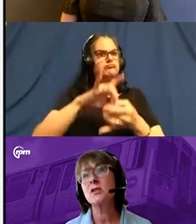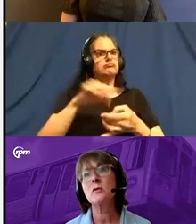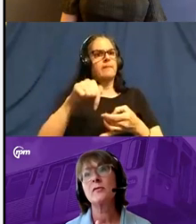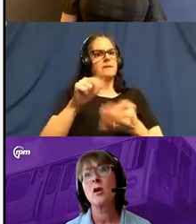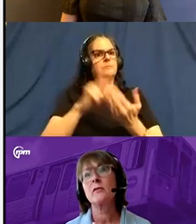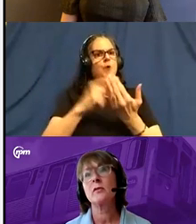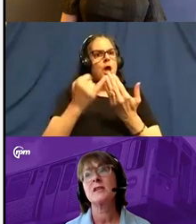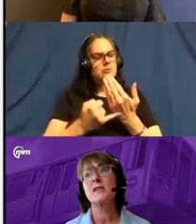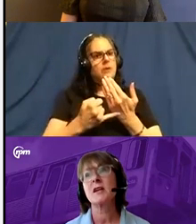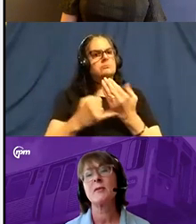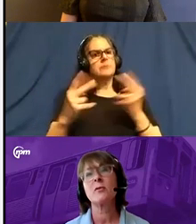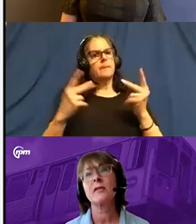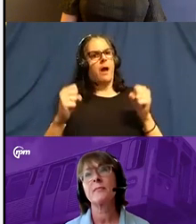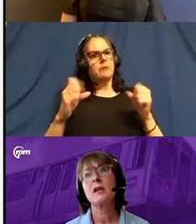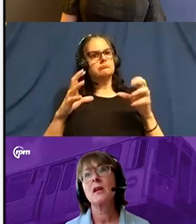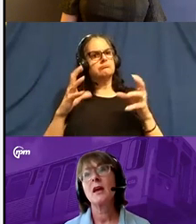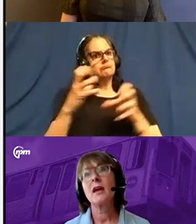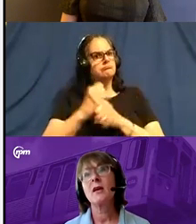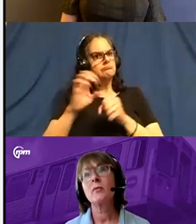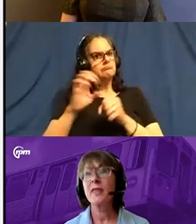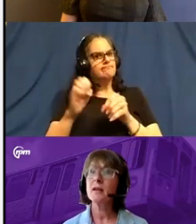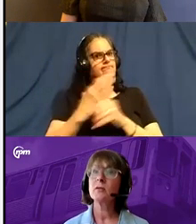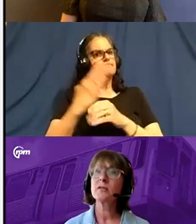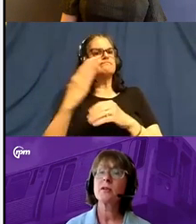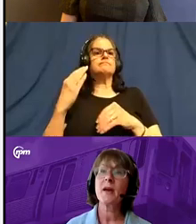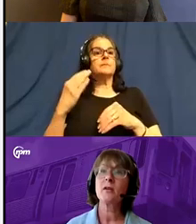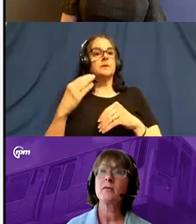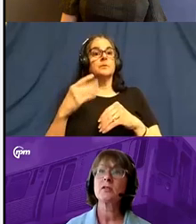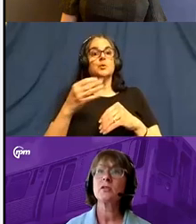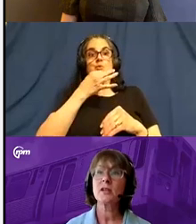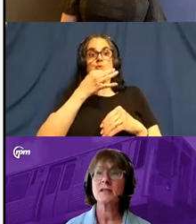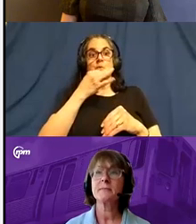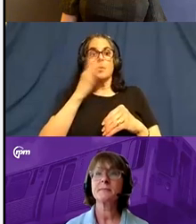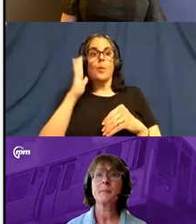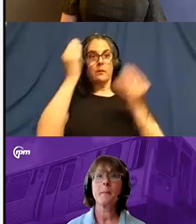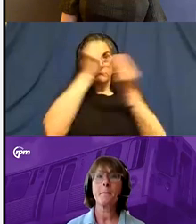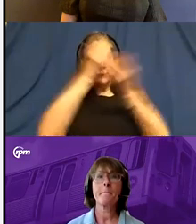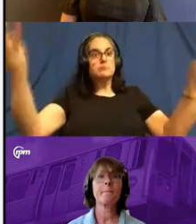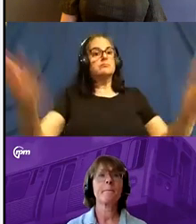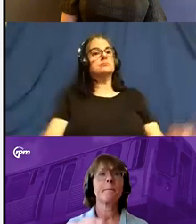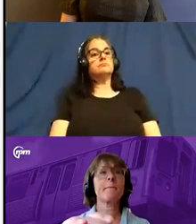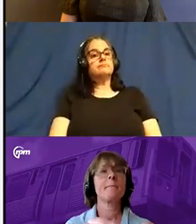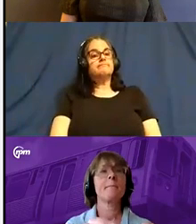stay tuned for all of those things coming forth. And with that, I will turn it back over to Jesse.